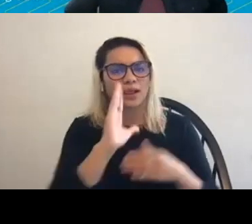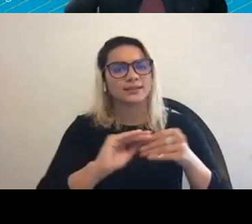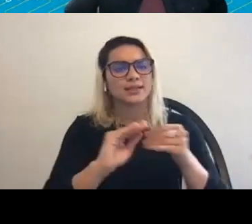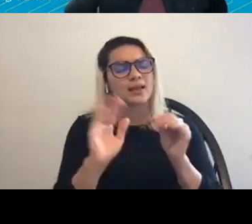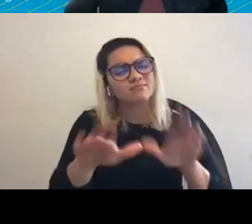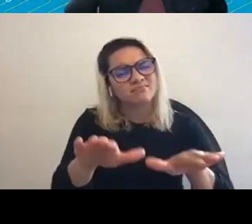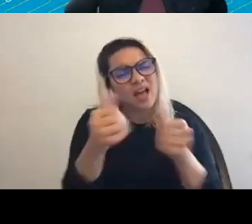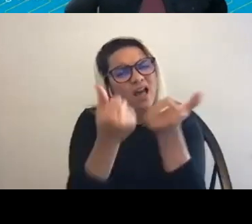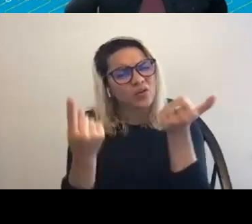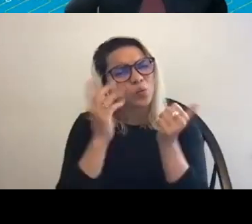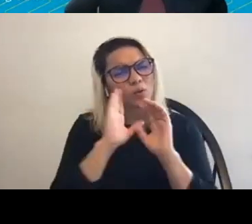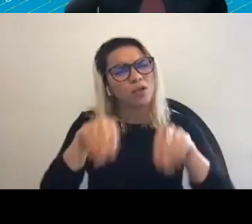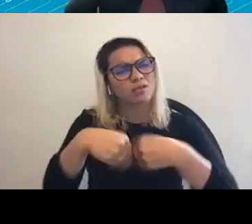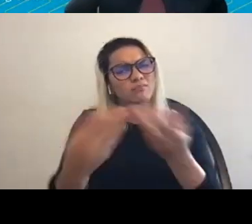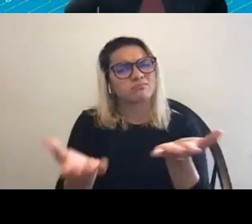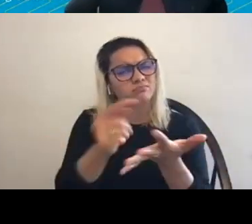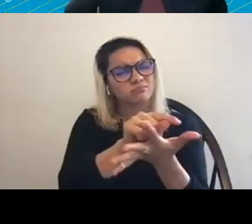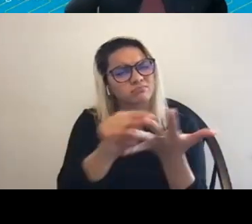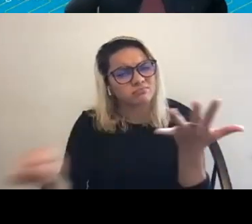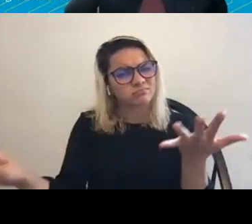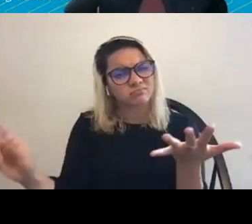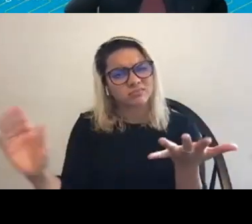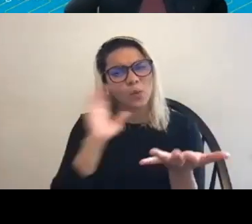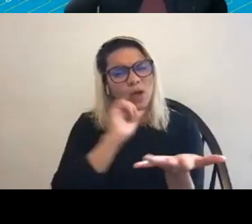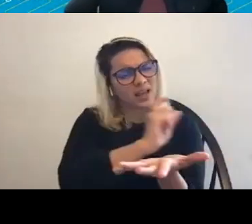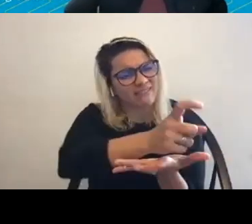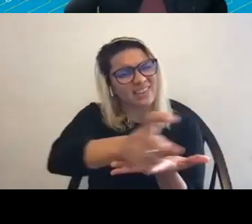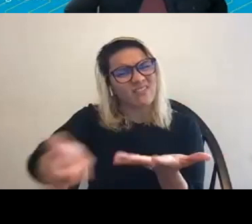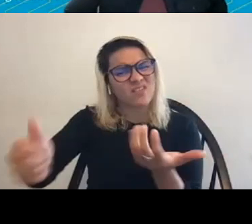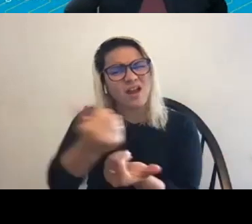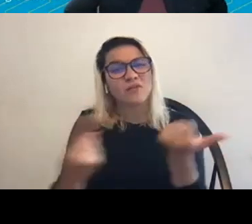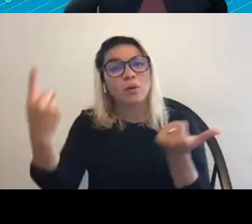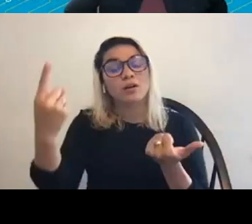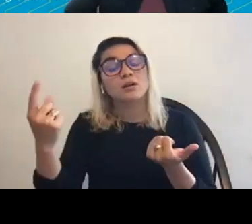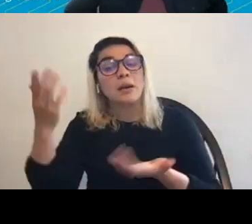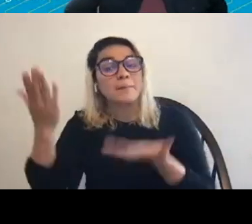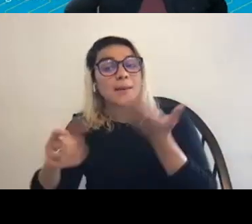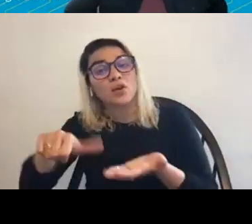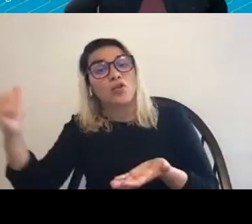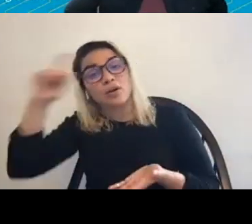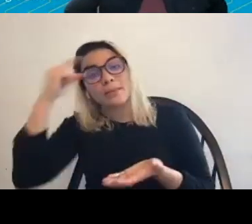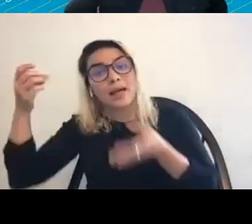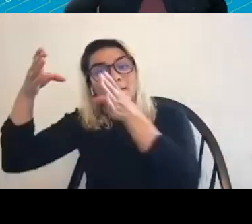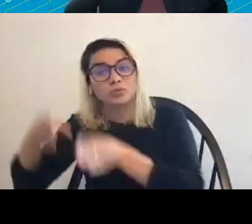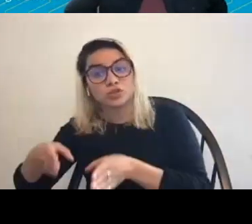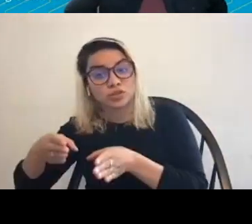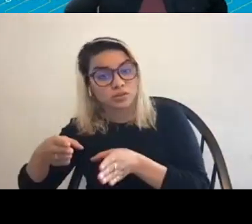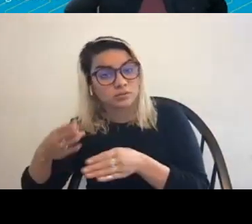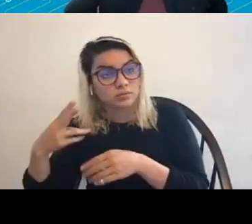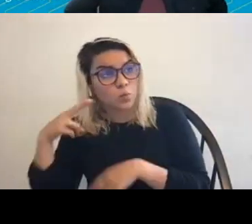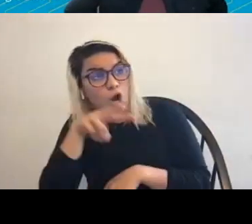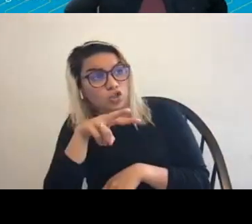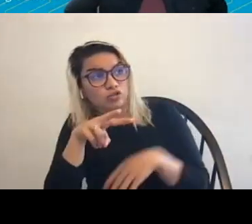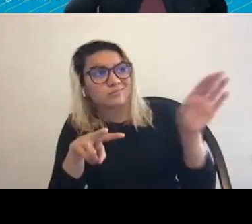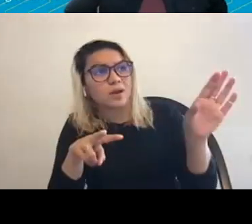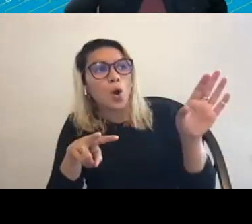there are other Black people in that space who may not believe that applies to them. I know, shocking. But that is the dominant narrative